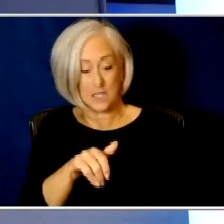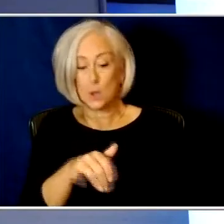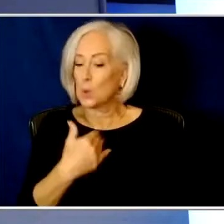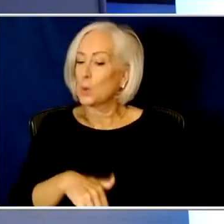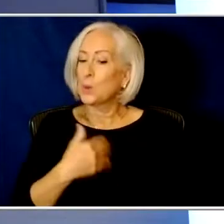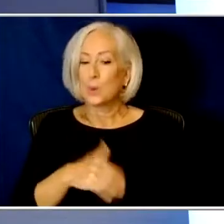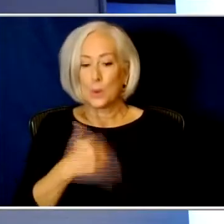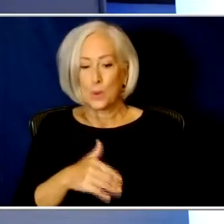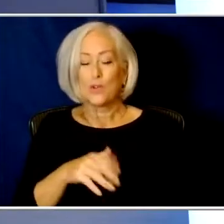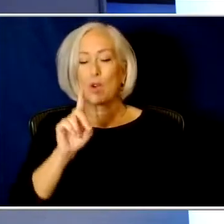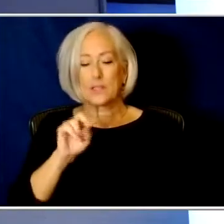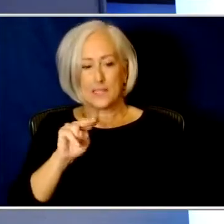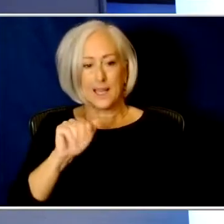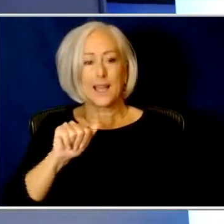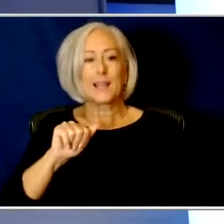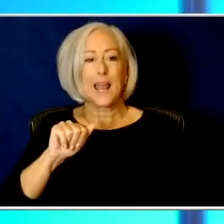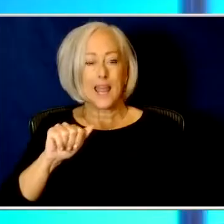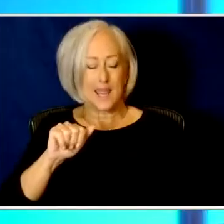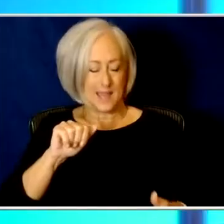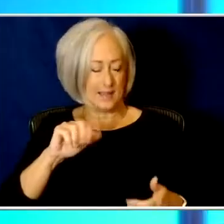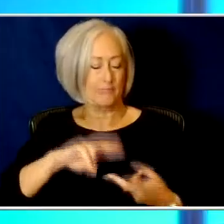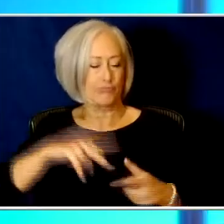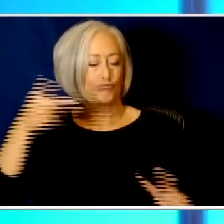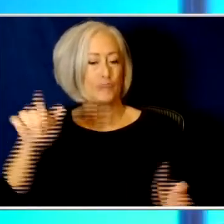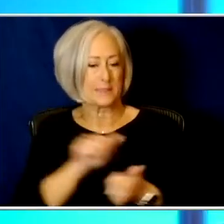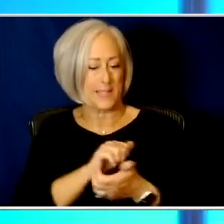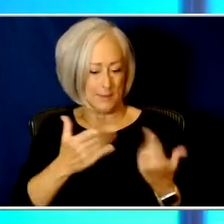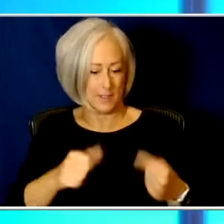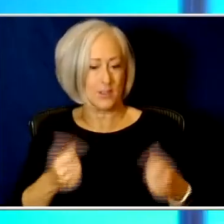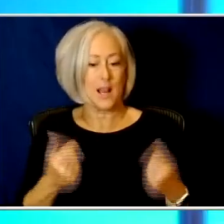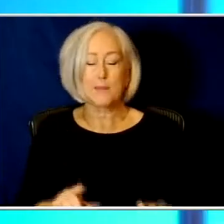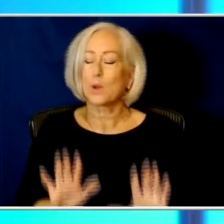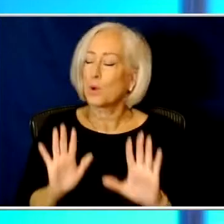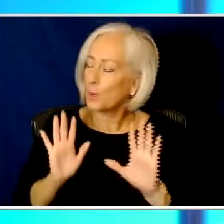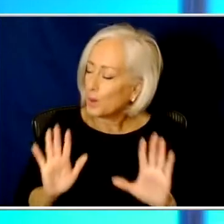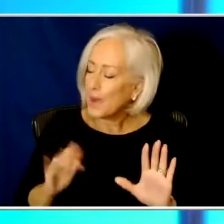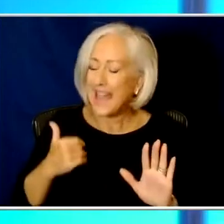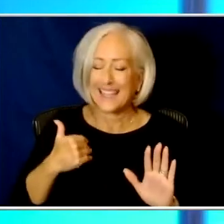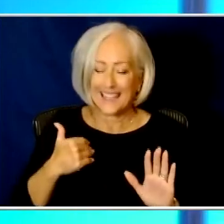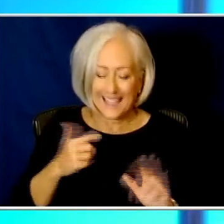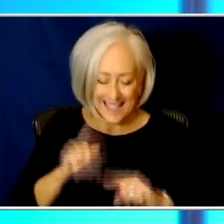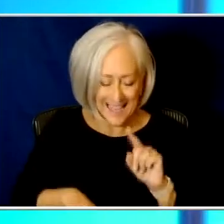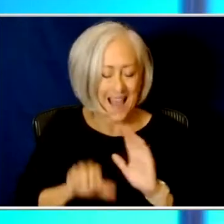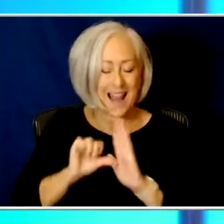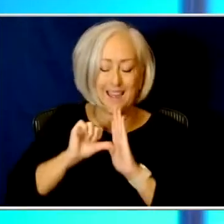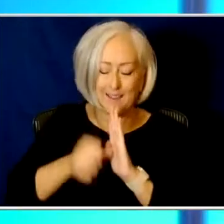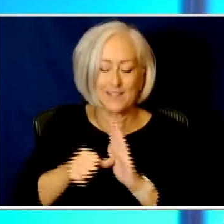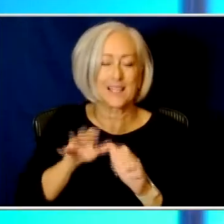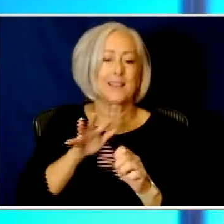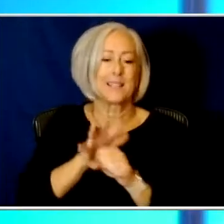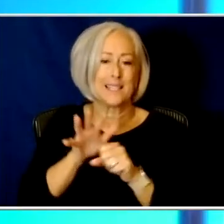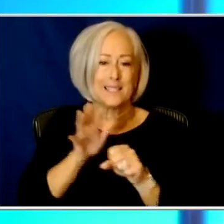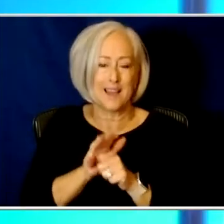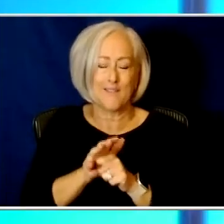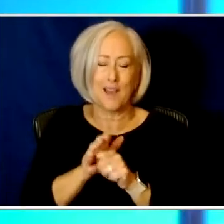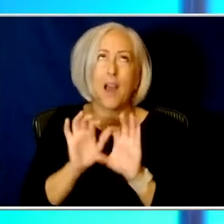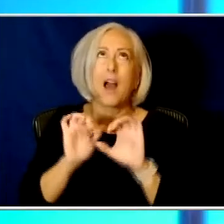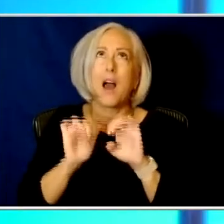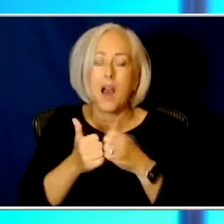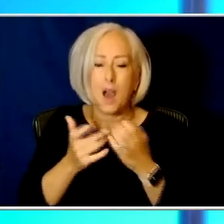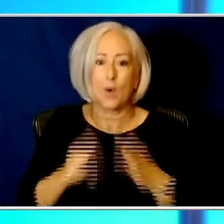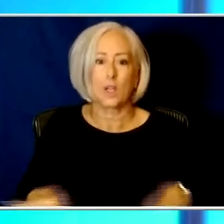absolutely, absolutely. And I cannot stress enough how important it is to